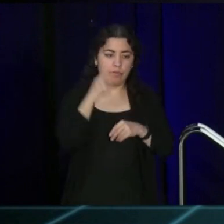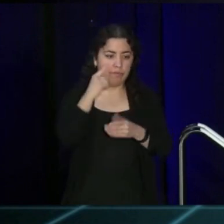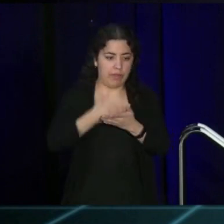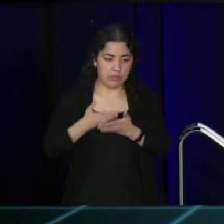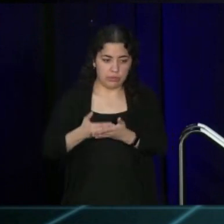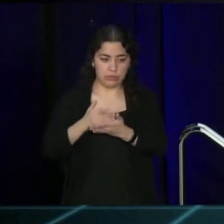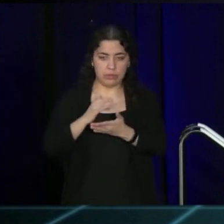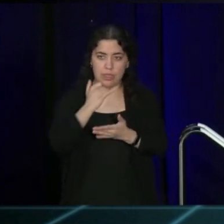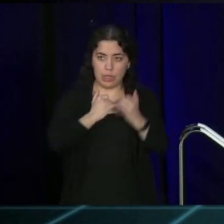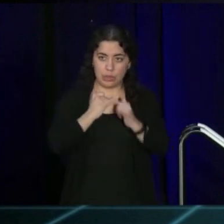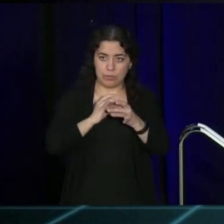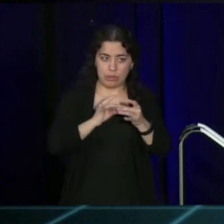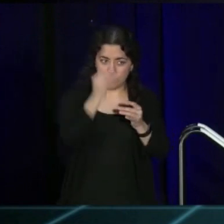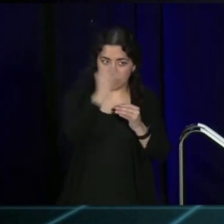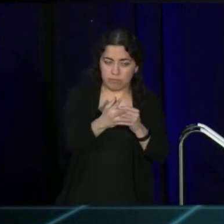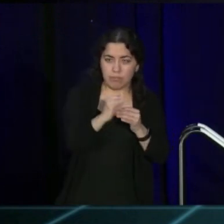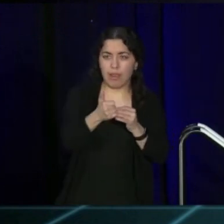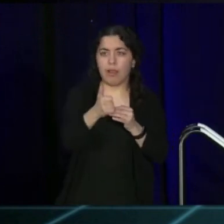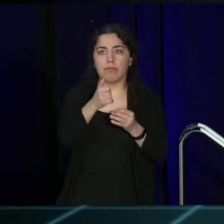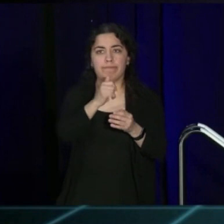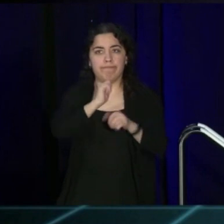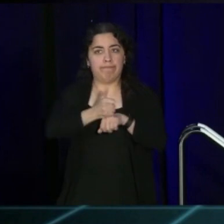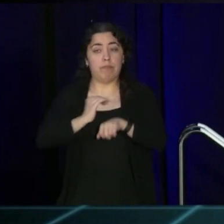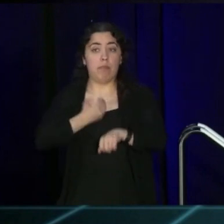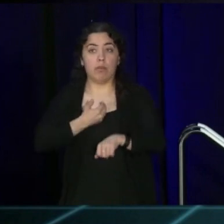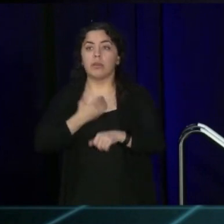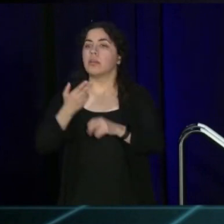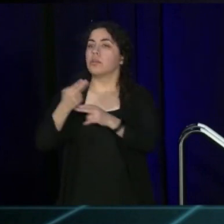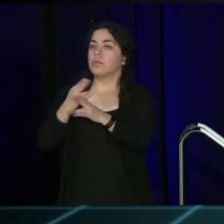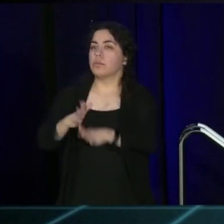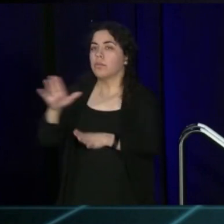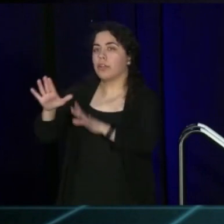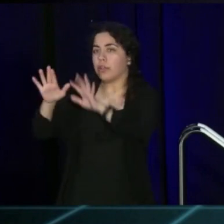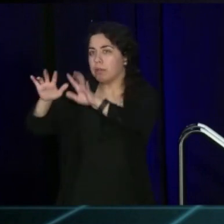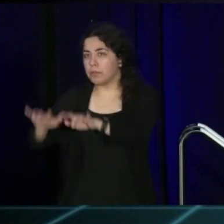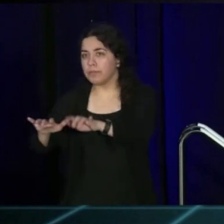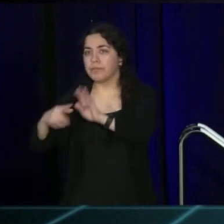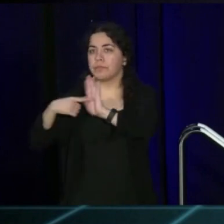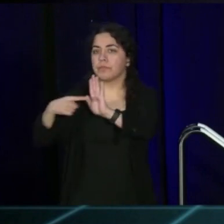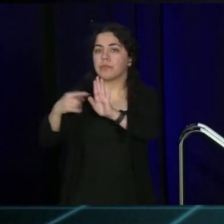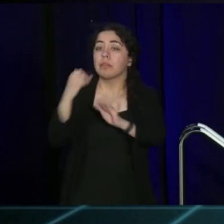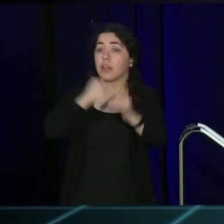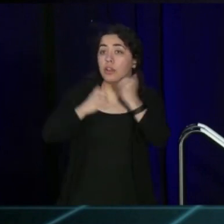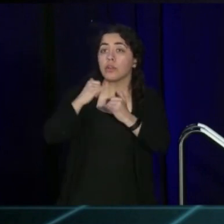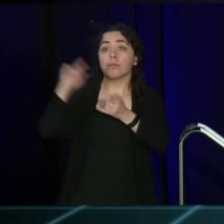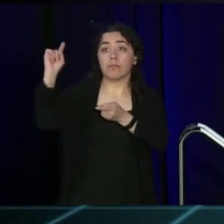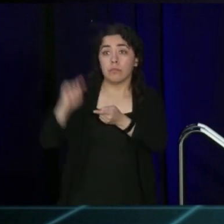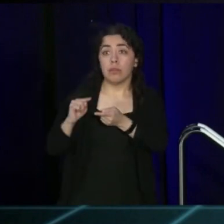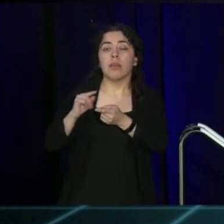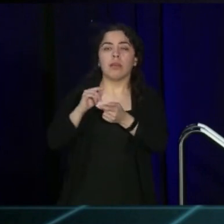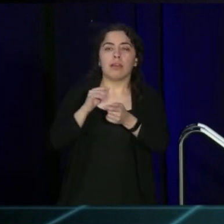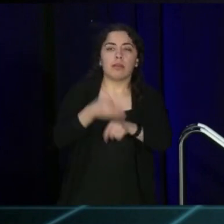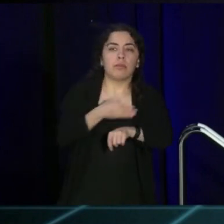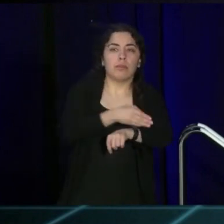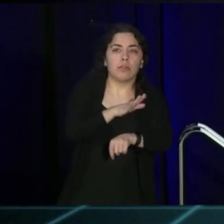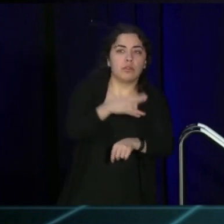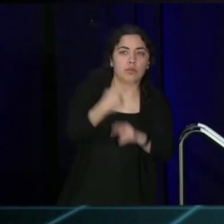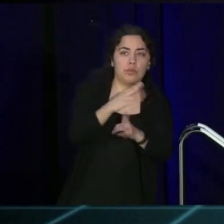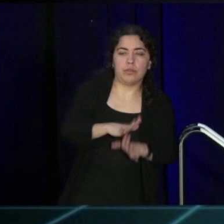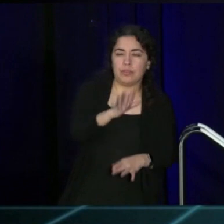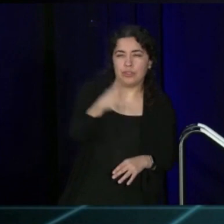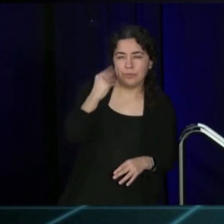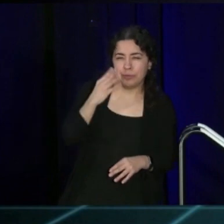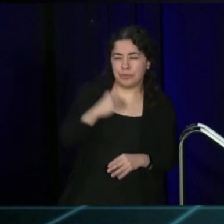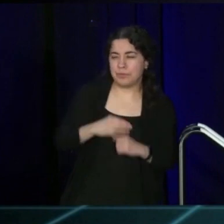the forms. Because the way that we validate user input and display errors can have tremendous impact on the user experience as well. But